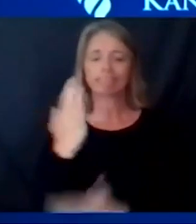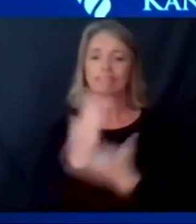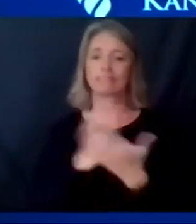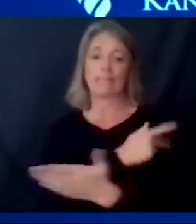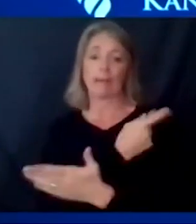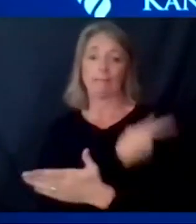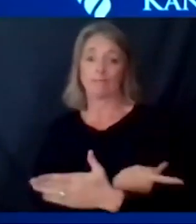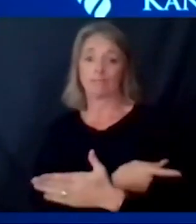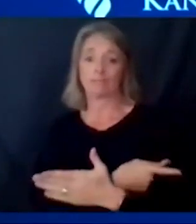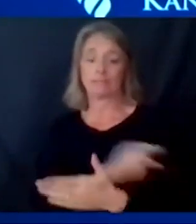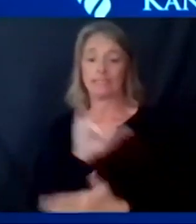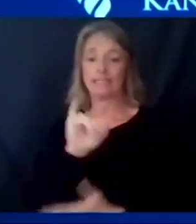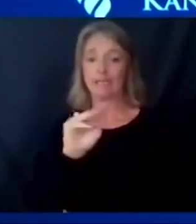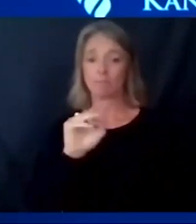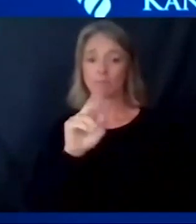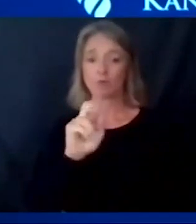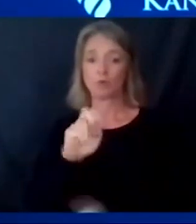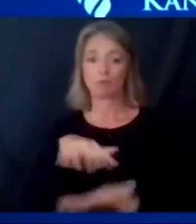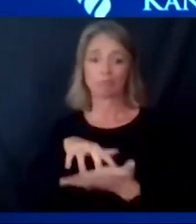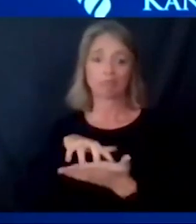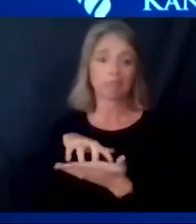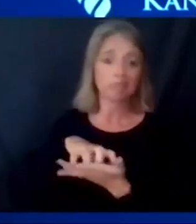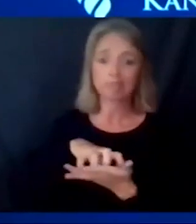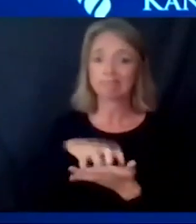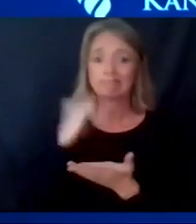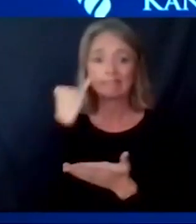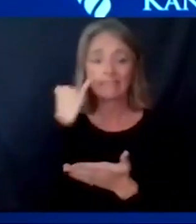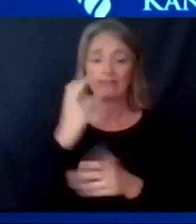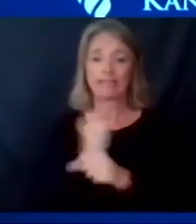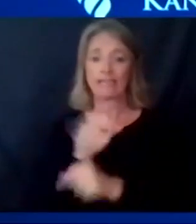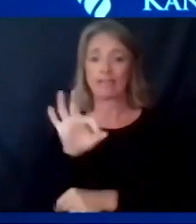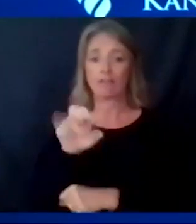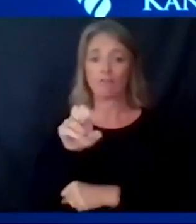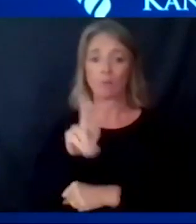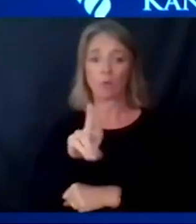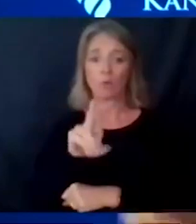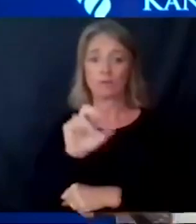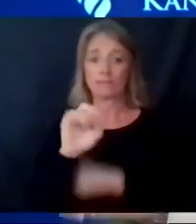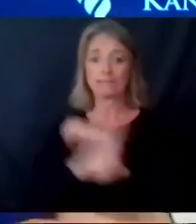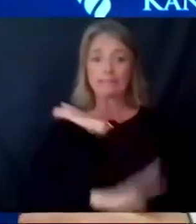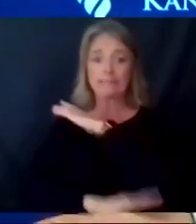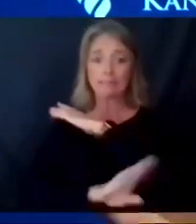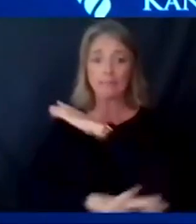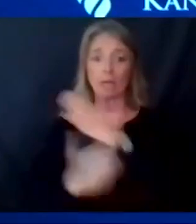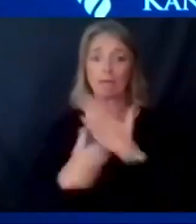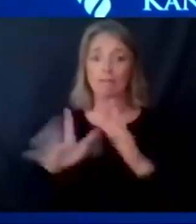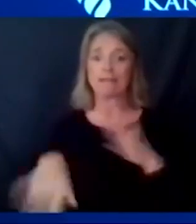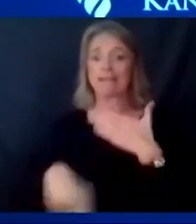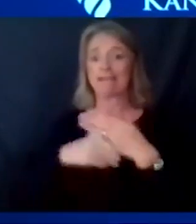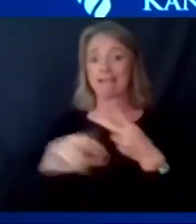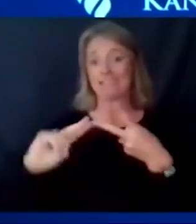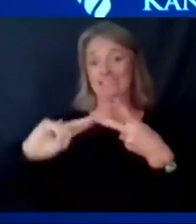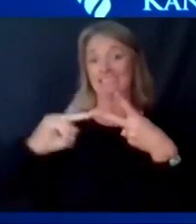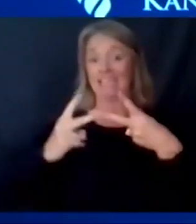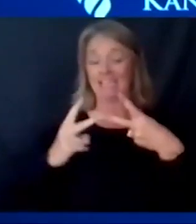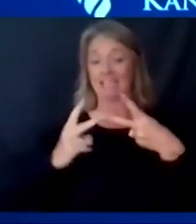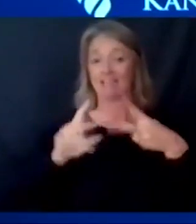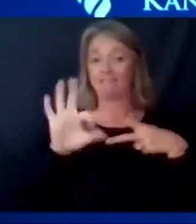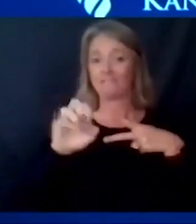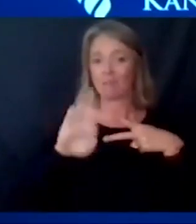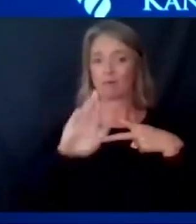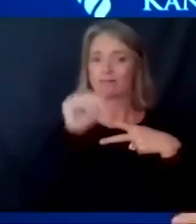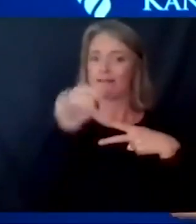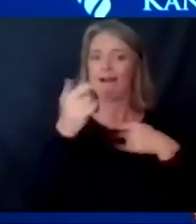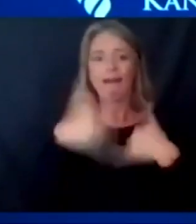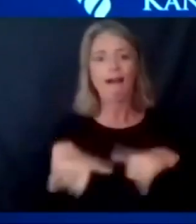get their influenza vaccine in September, may need a booster in February. And so not an uncommon idea. The difference is, influenza